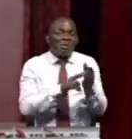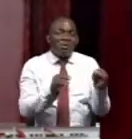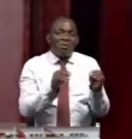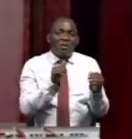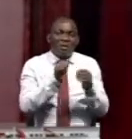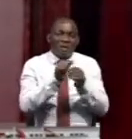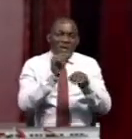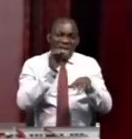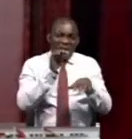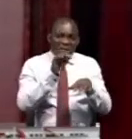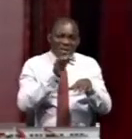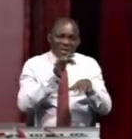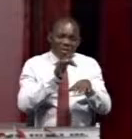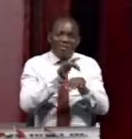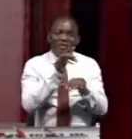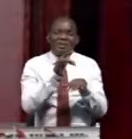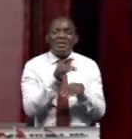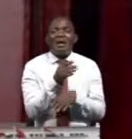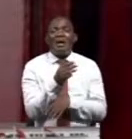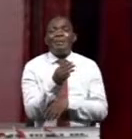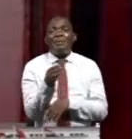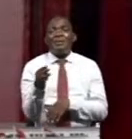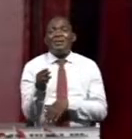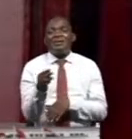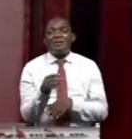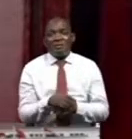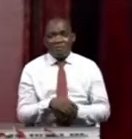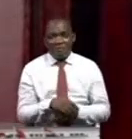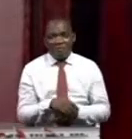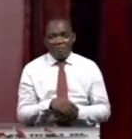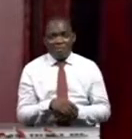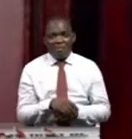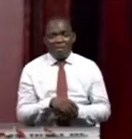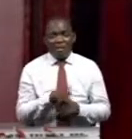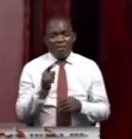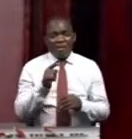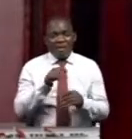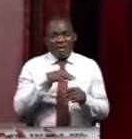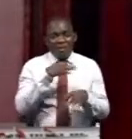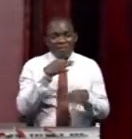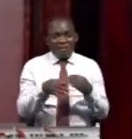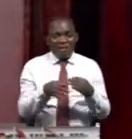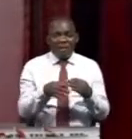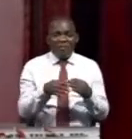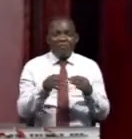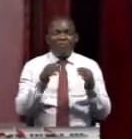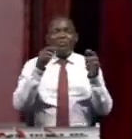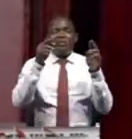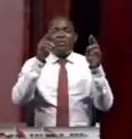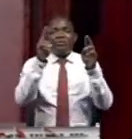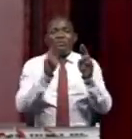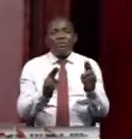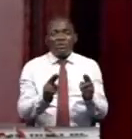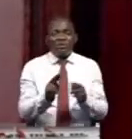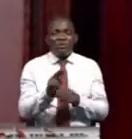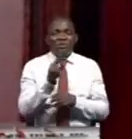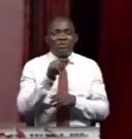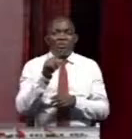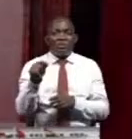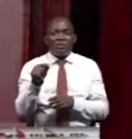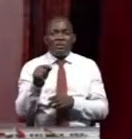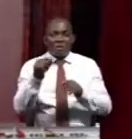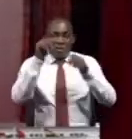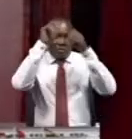impacted in any material way the final outcome of the 2020